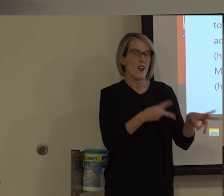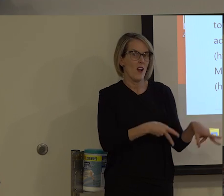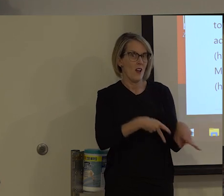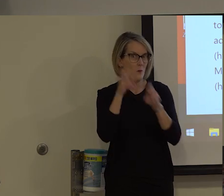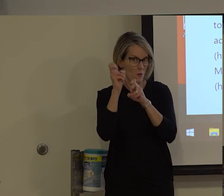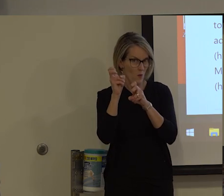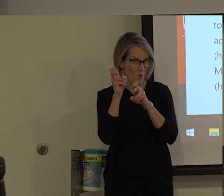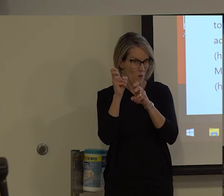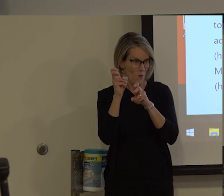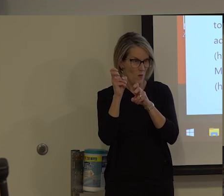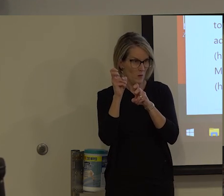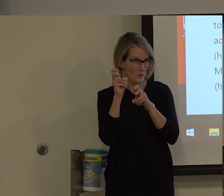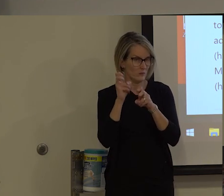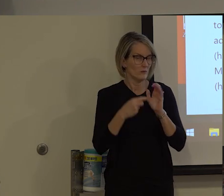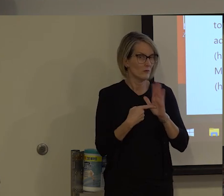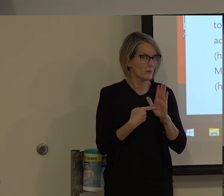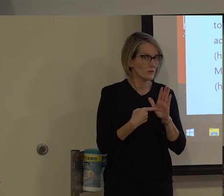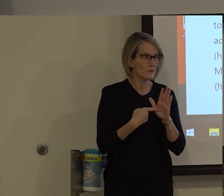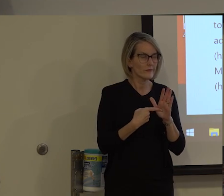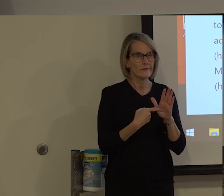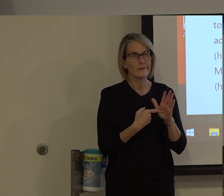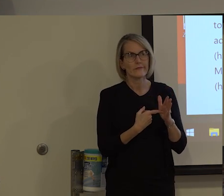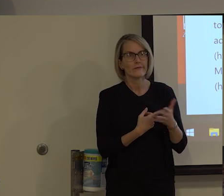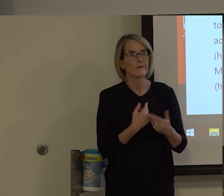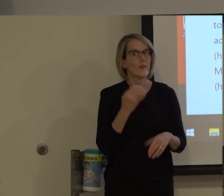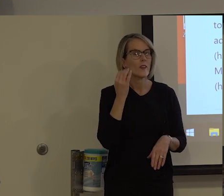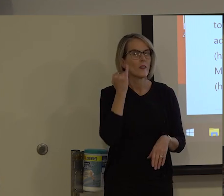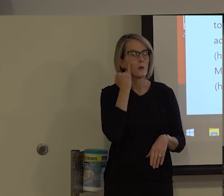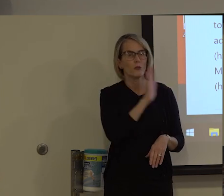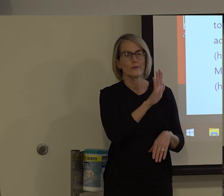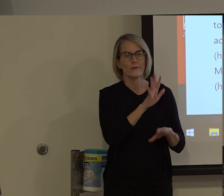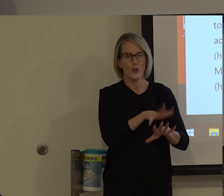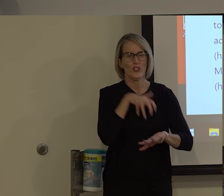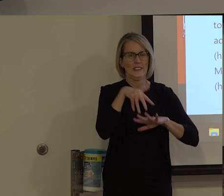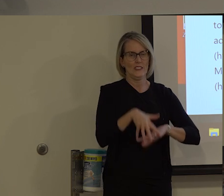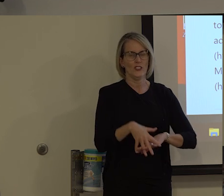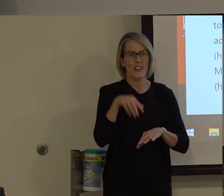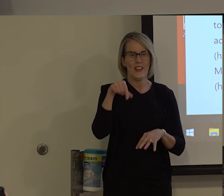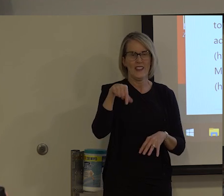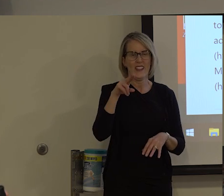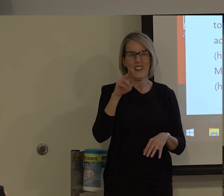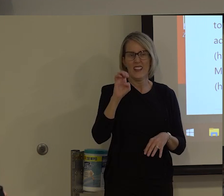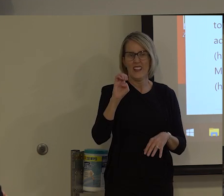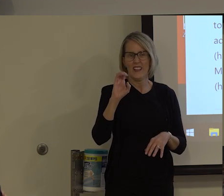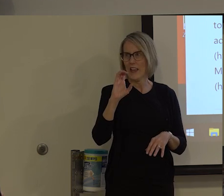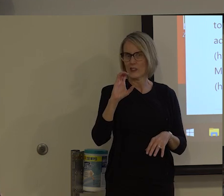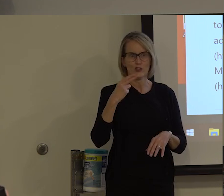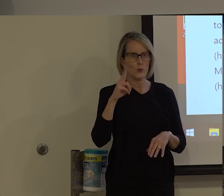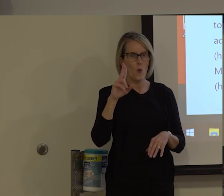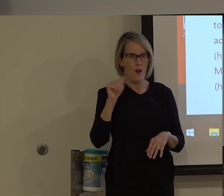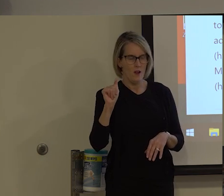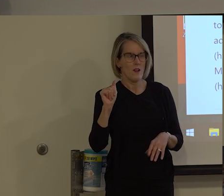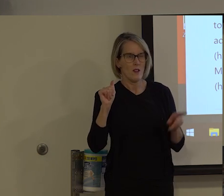well. So for example, if you had a version in Quechua, you could create it originally in English, right? But